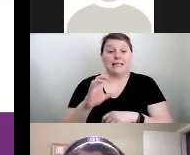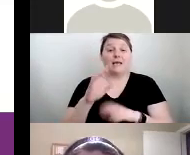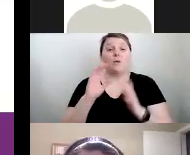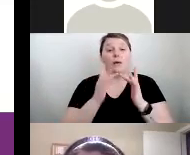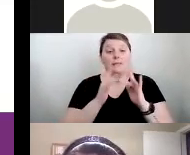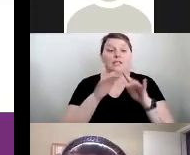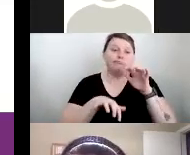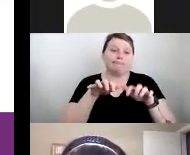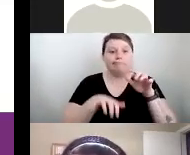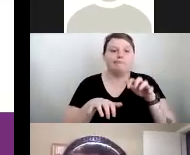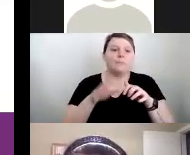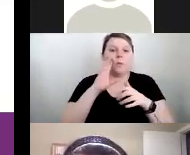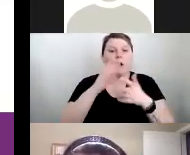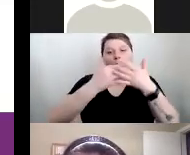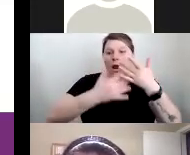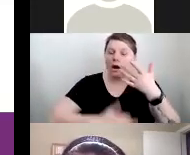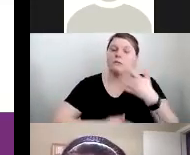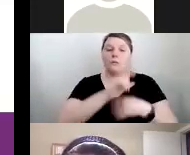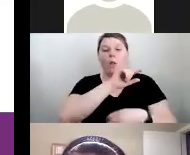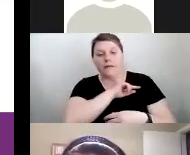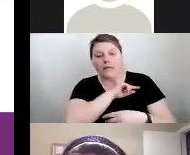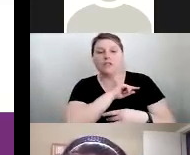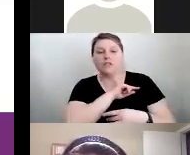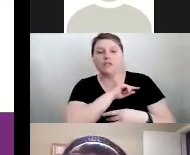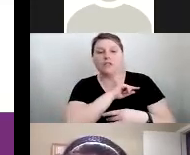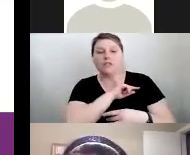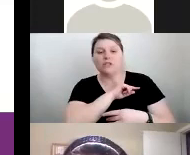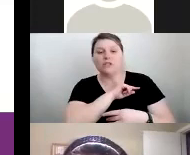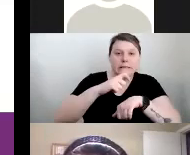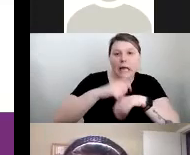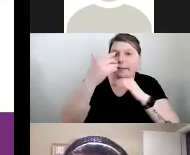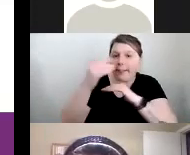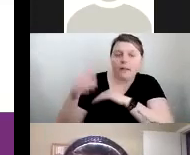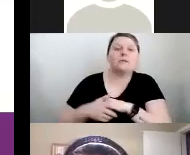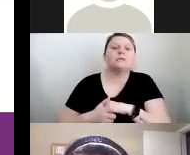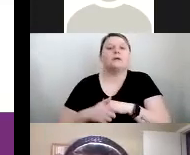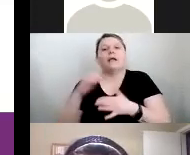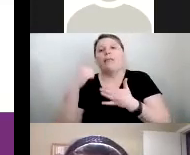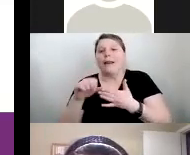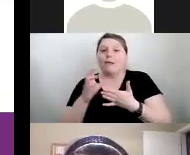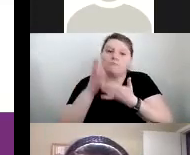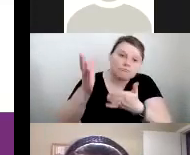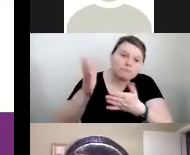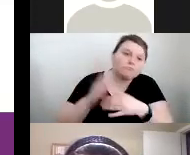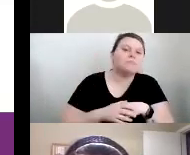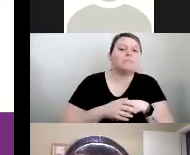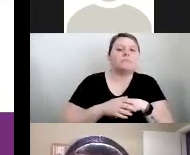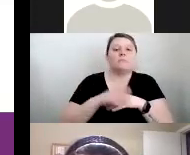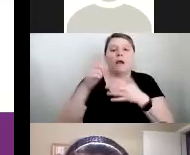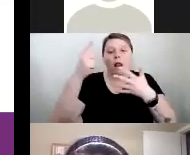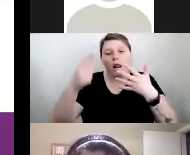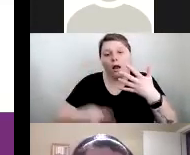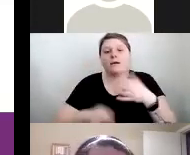It will go through all the eligibility and all of the timelines, all the letters of rec and CVs and everything that you have to